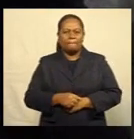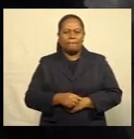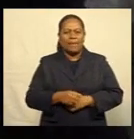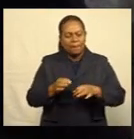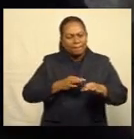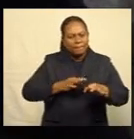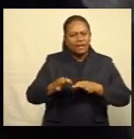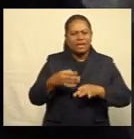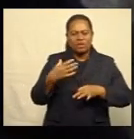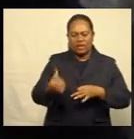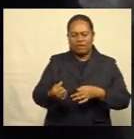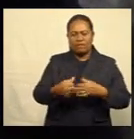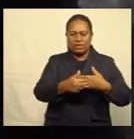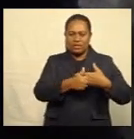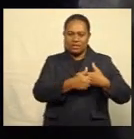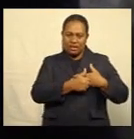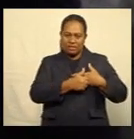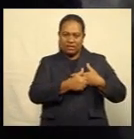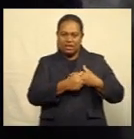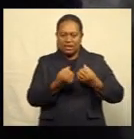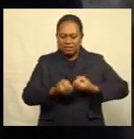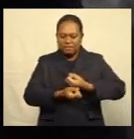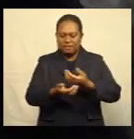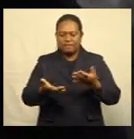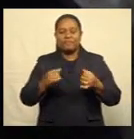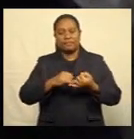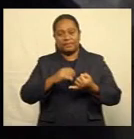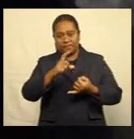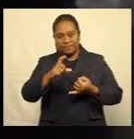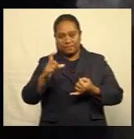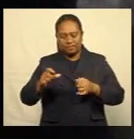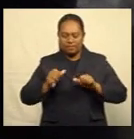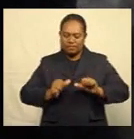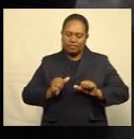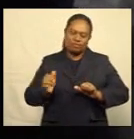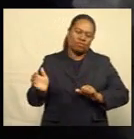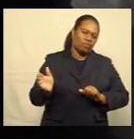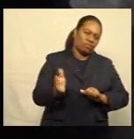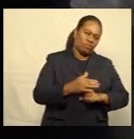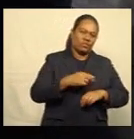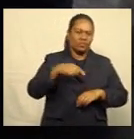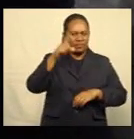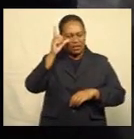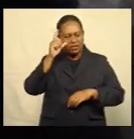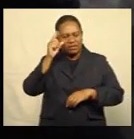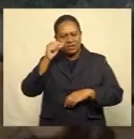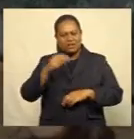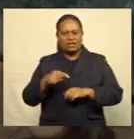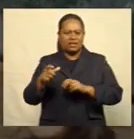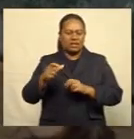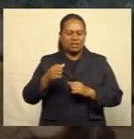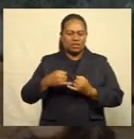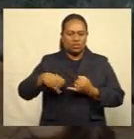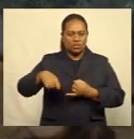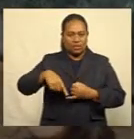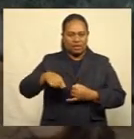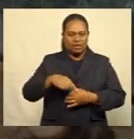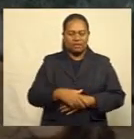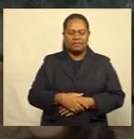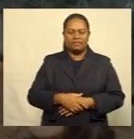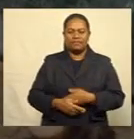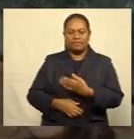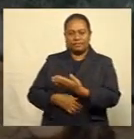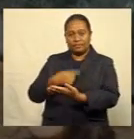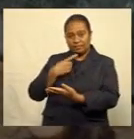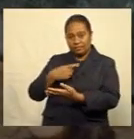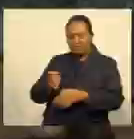COVID-19 safety measures that have been put in place by SCC to protect all Fijians in and around the capital city? So the message